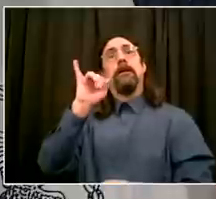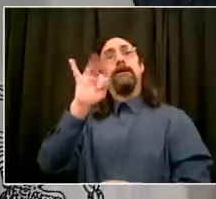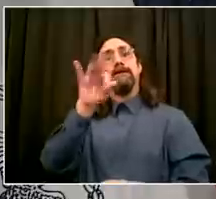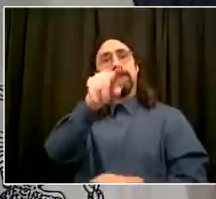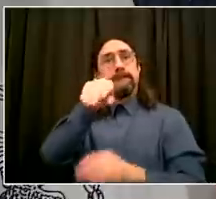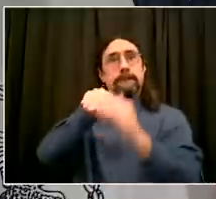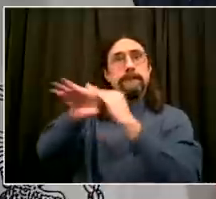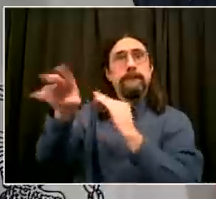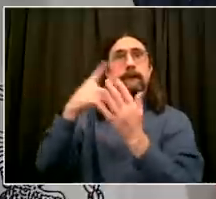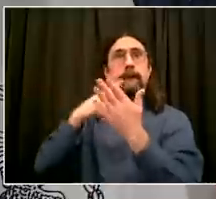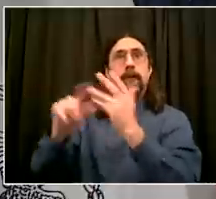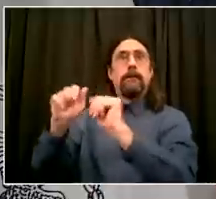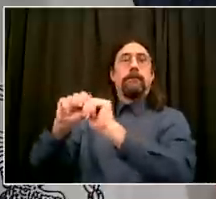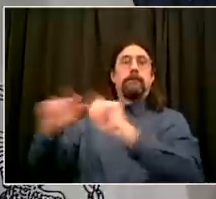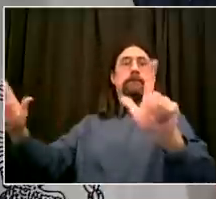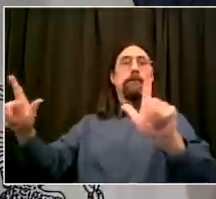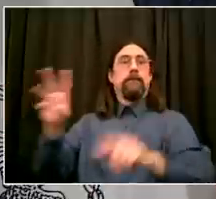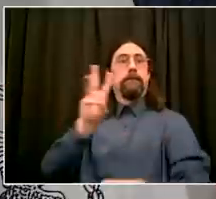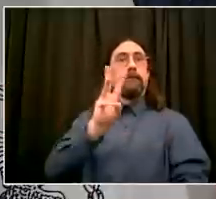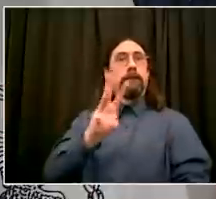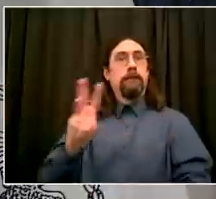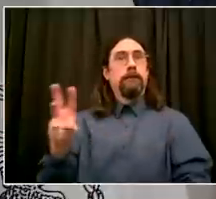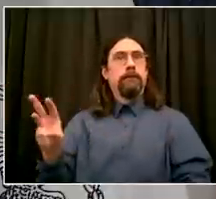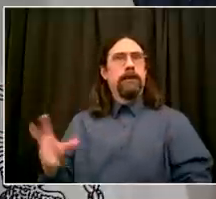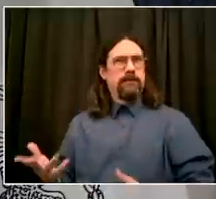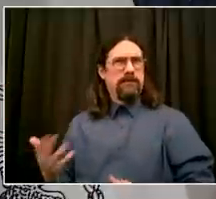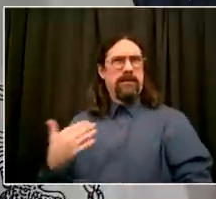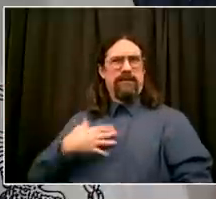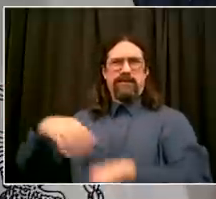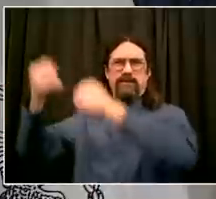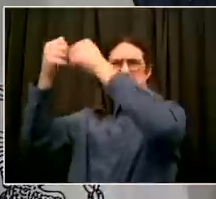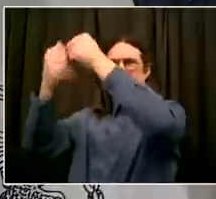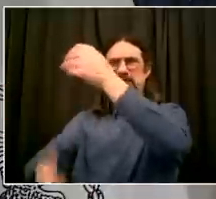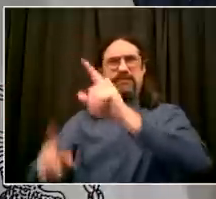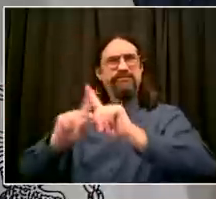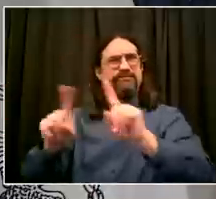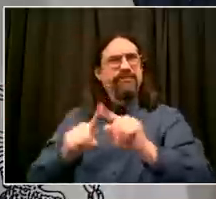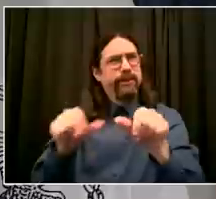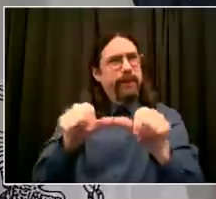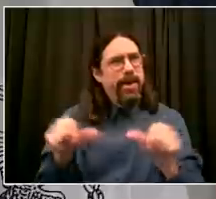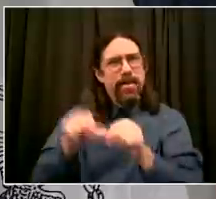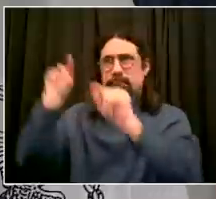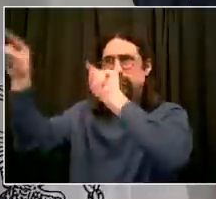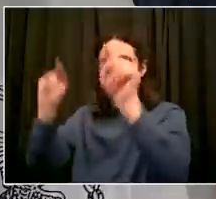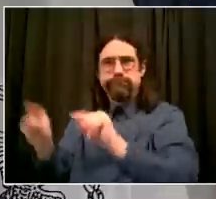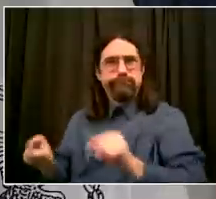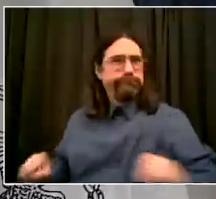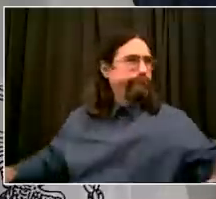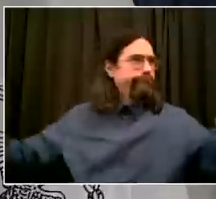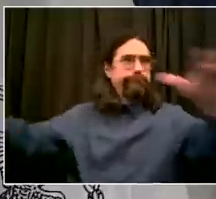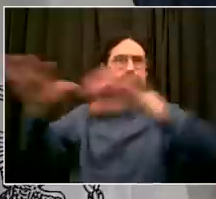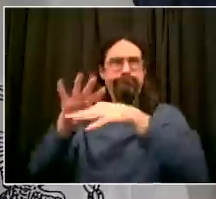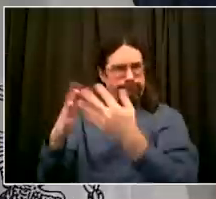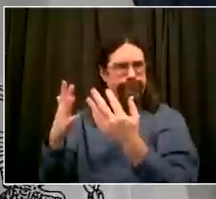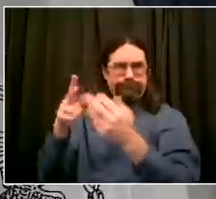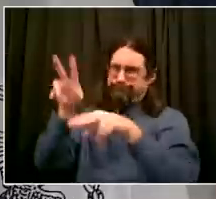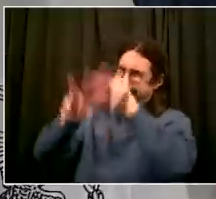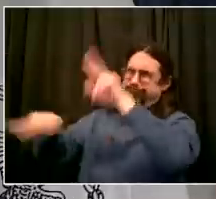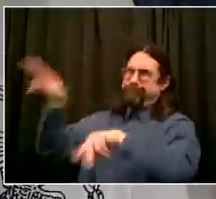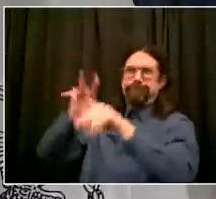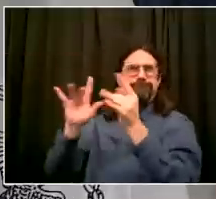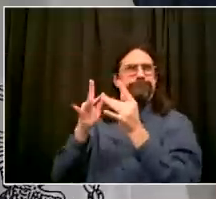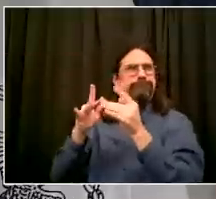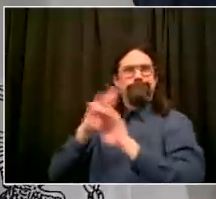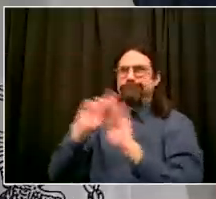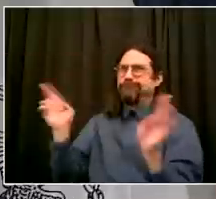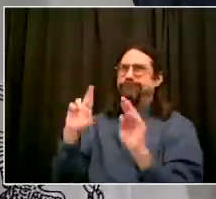24/7 sites. We're gonna keep adding them. But there's so many more sites all over the city in